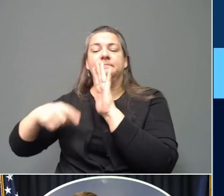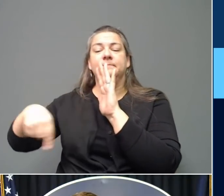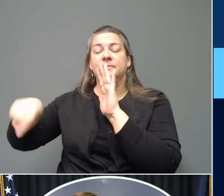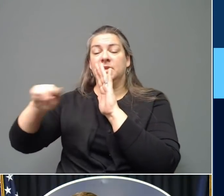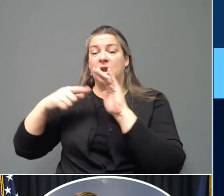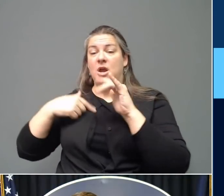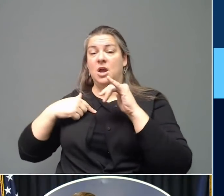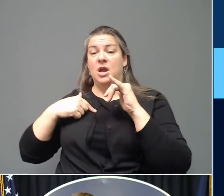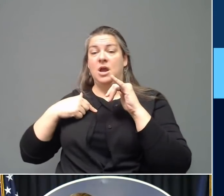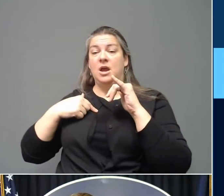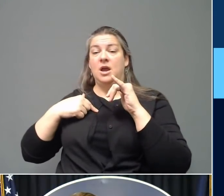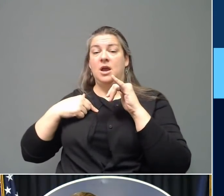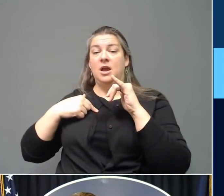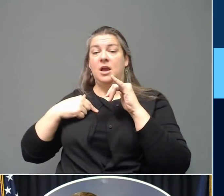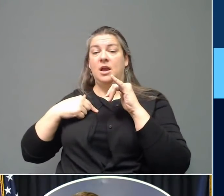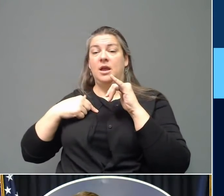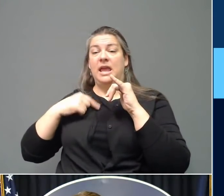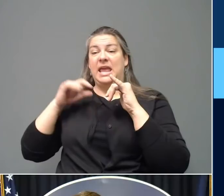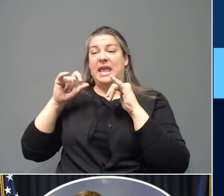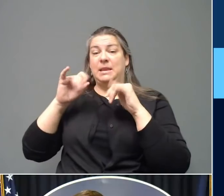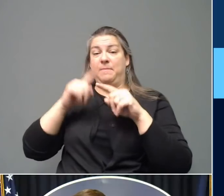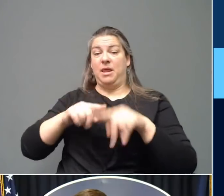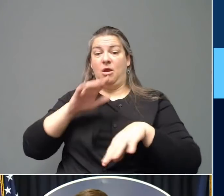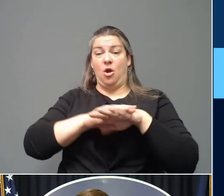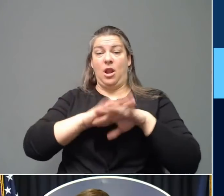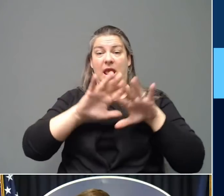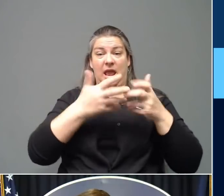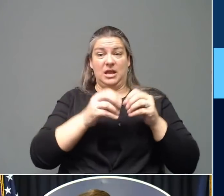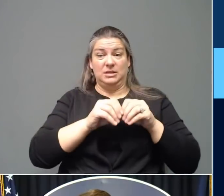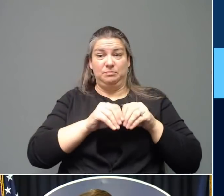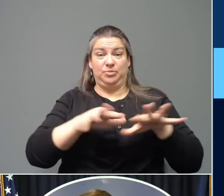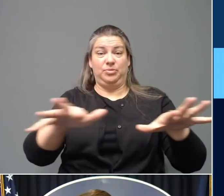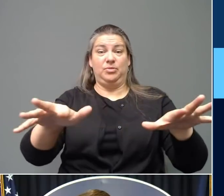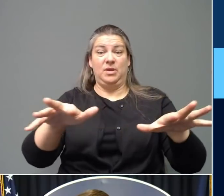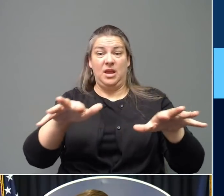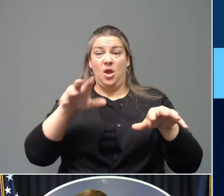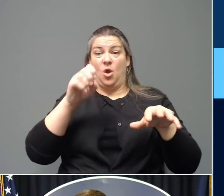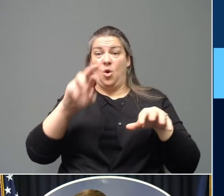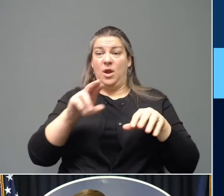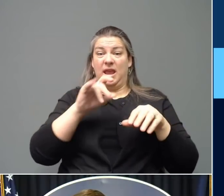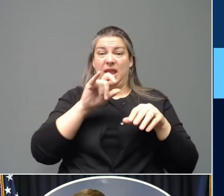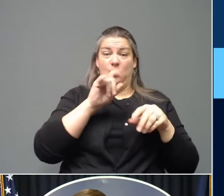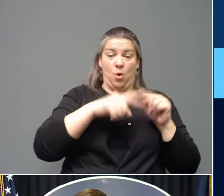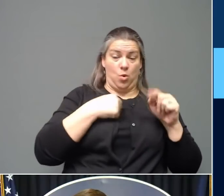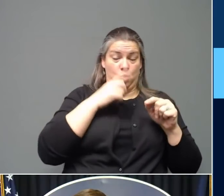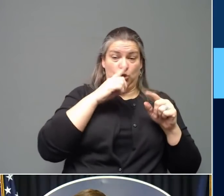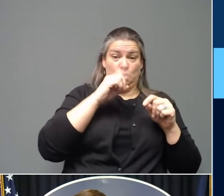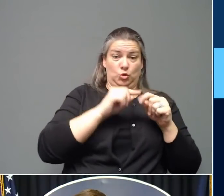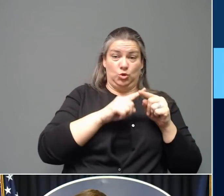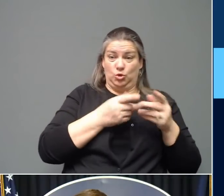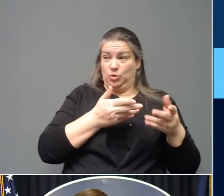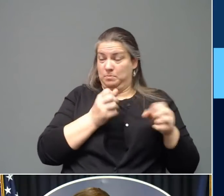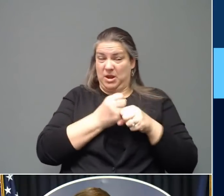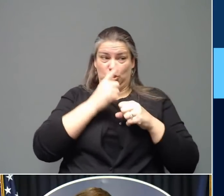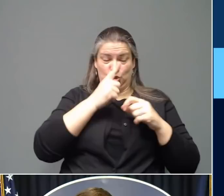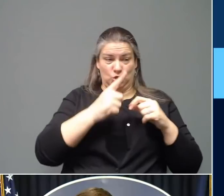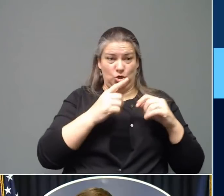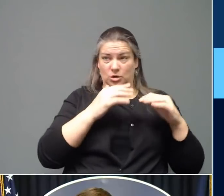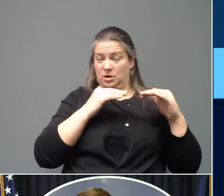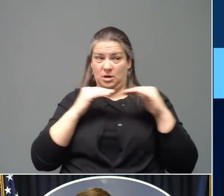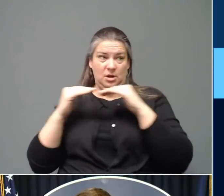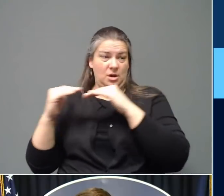essential. So this bill not only would bring in a set